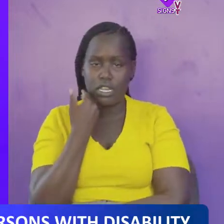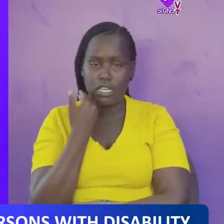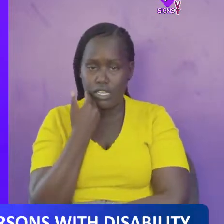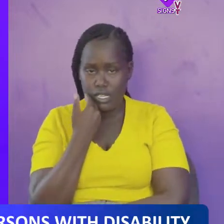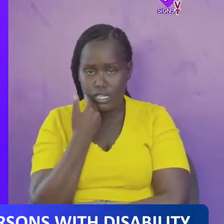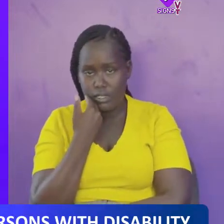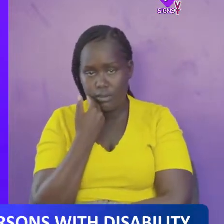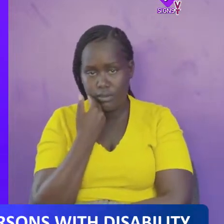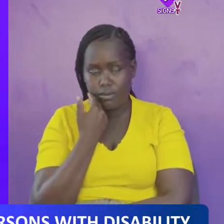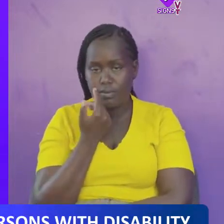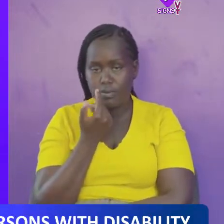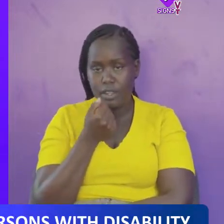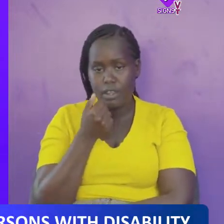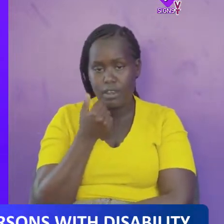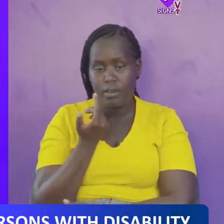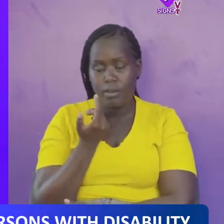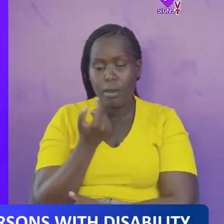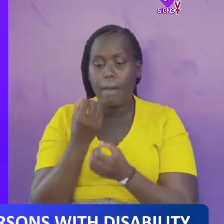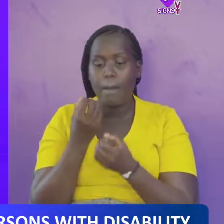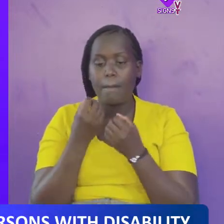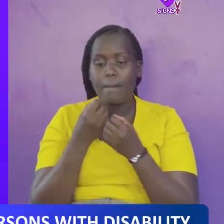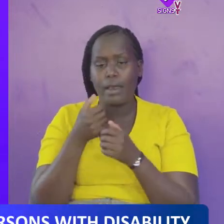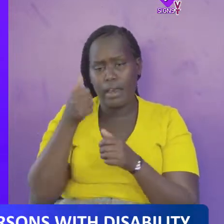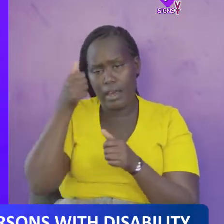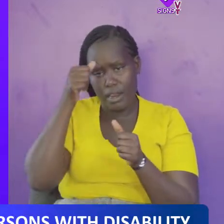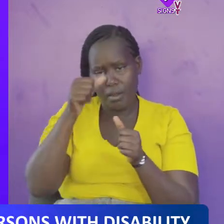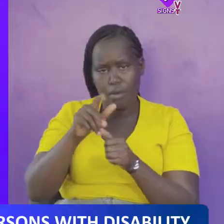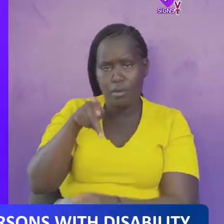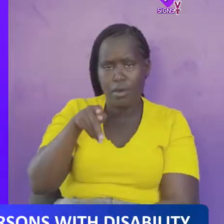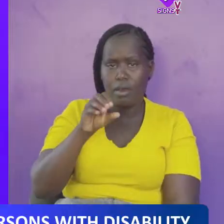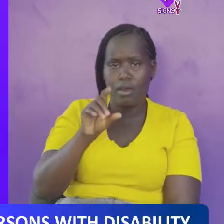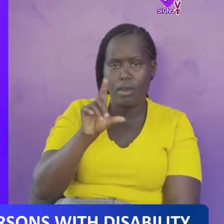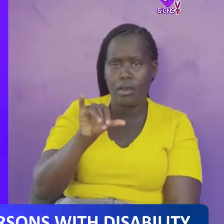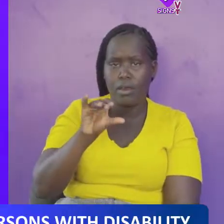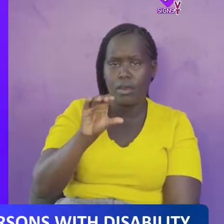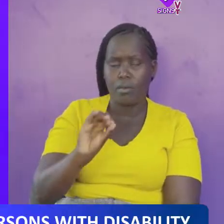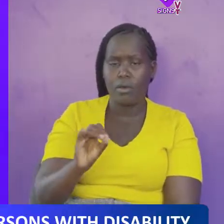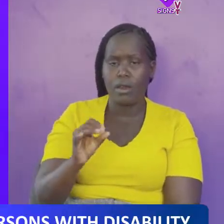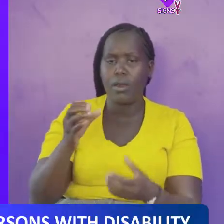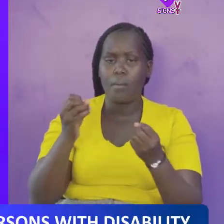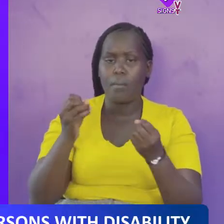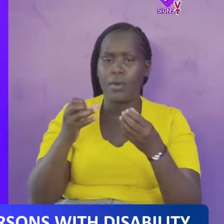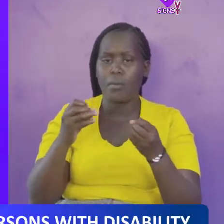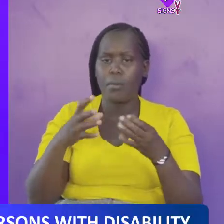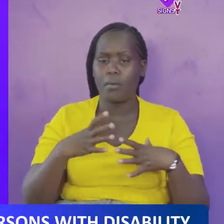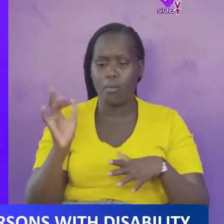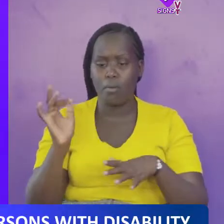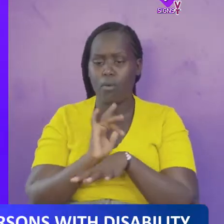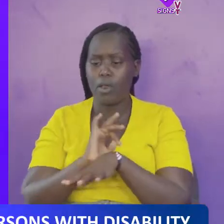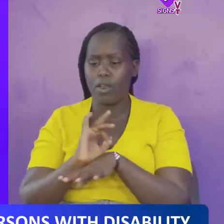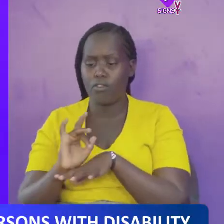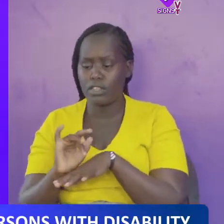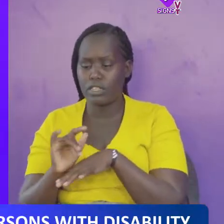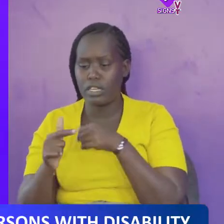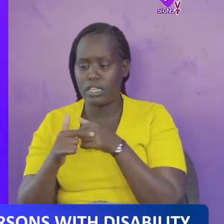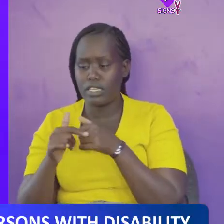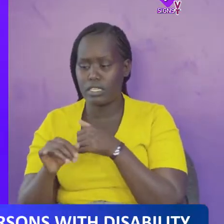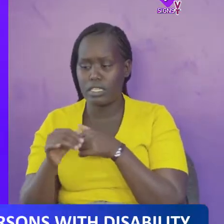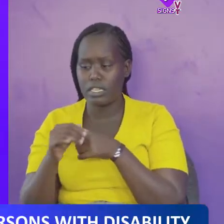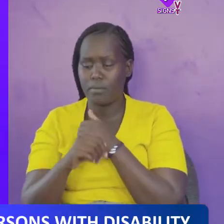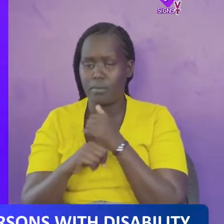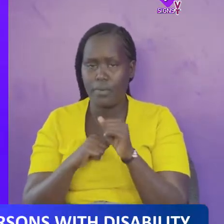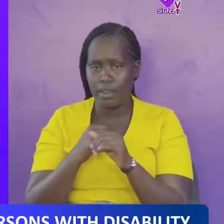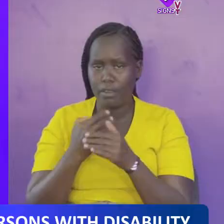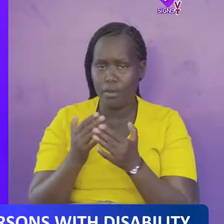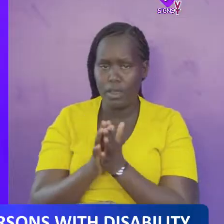remember, many people were affected in the 60s and 70s. Many people were affected by polio.